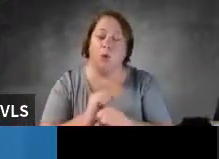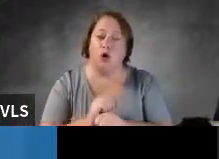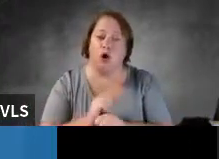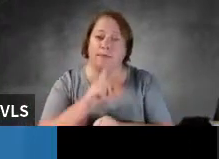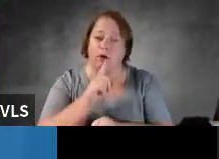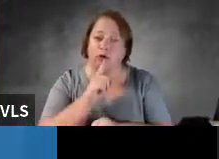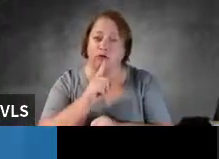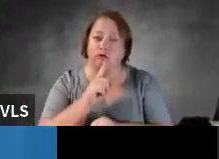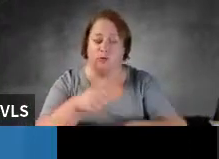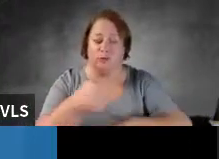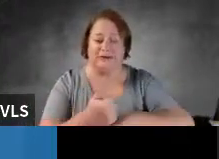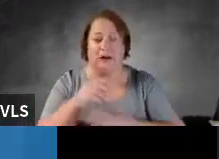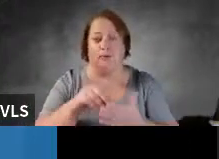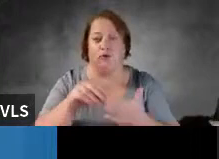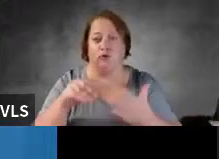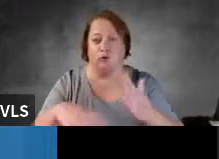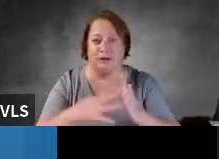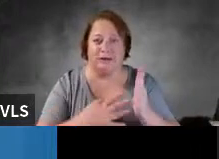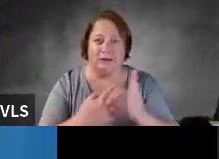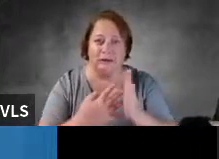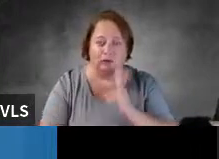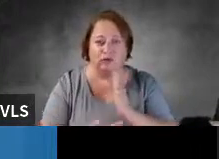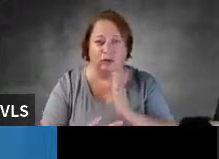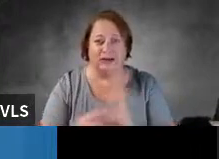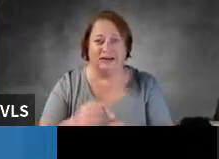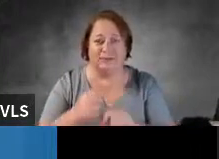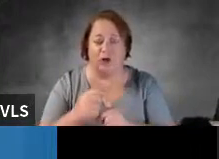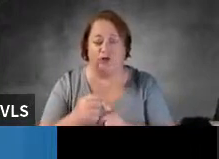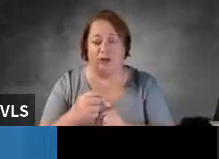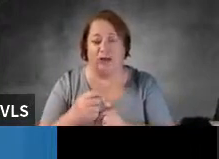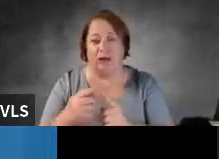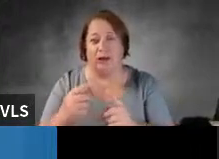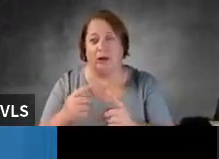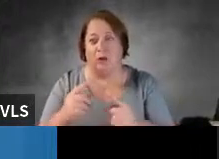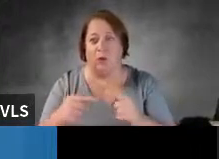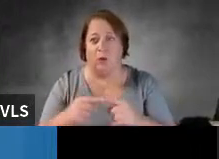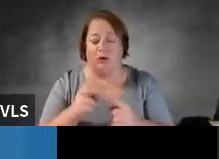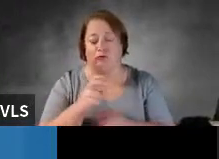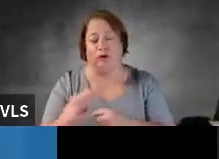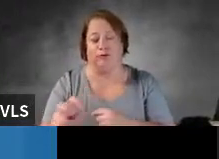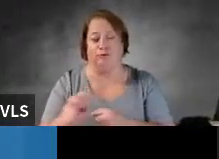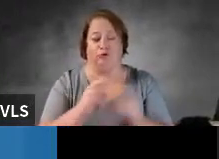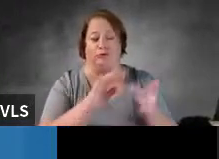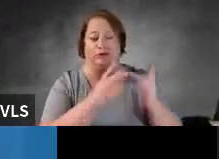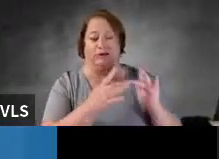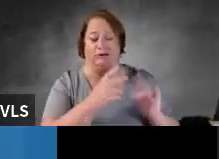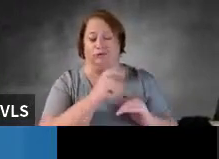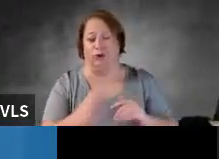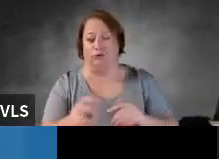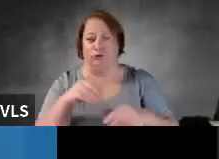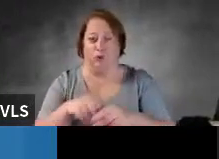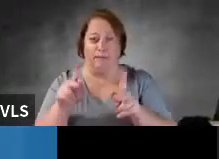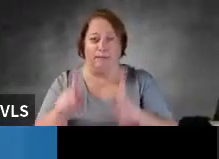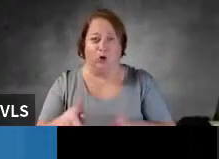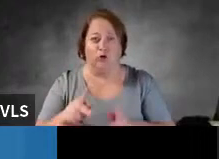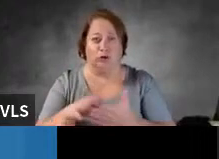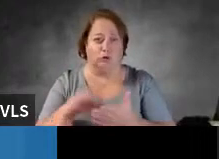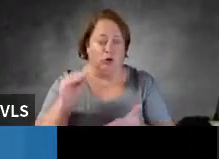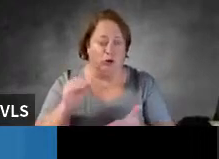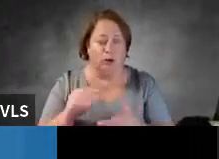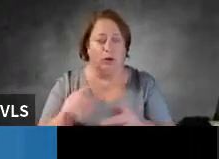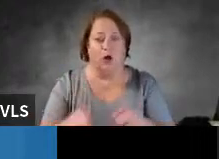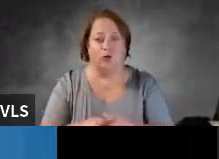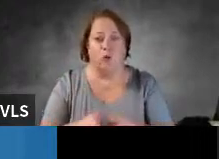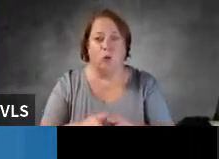coordinating student schedules, especially as we move from distance learning to in-person learning. And the other focus for this group is to continue